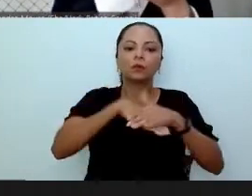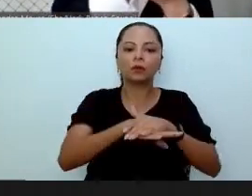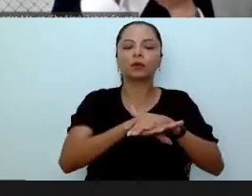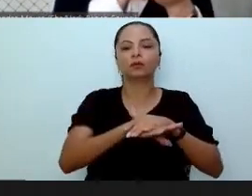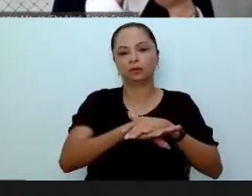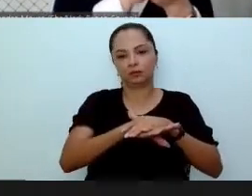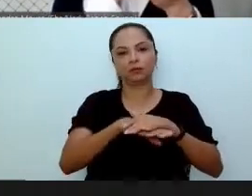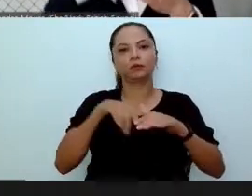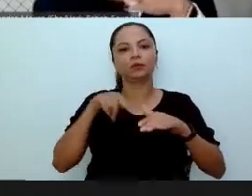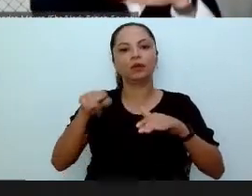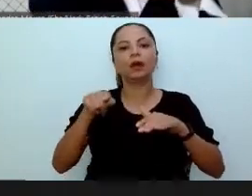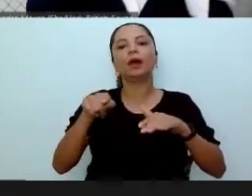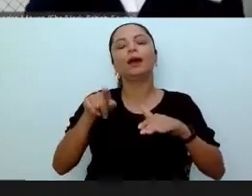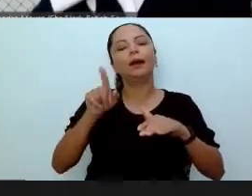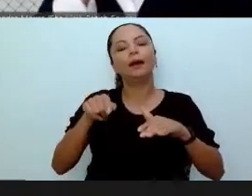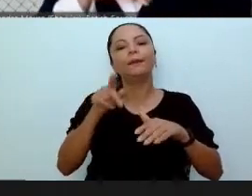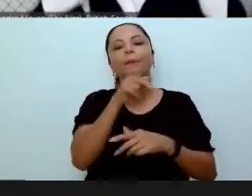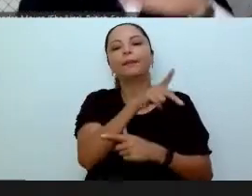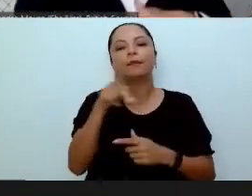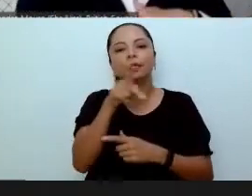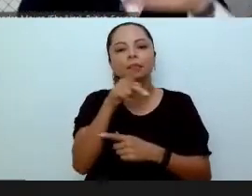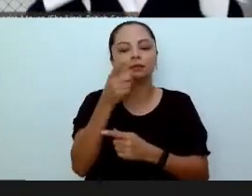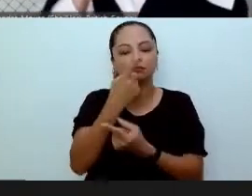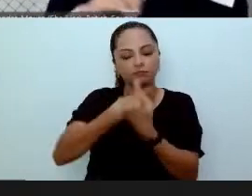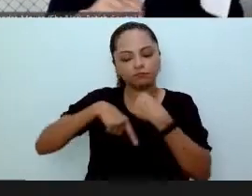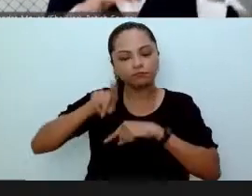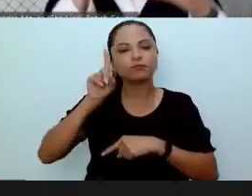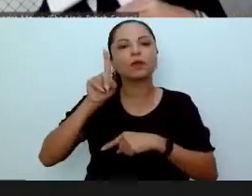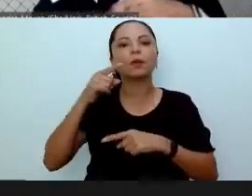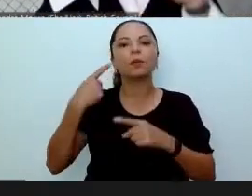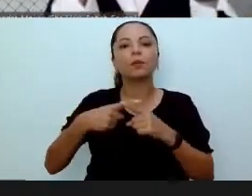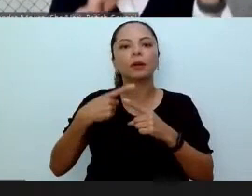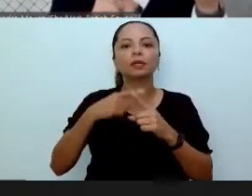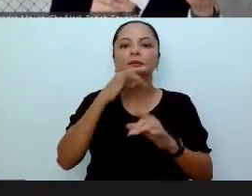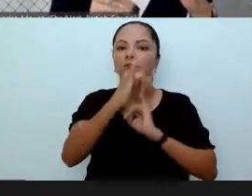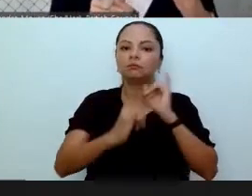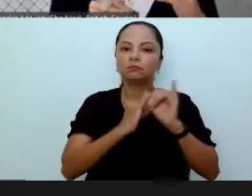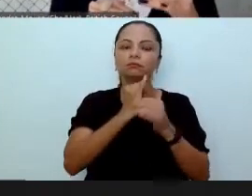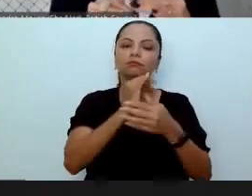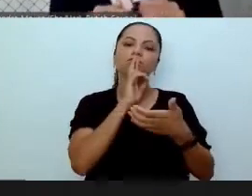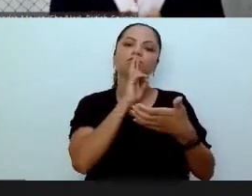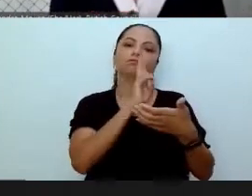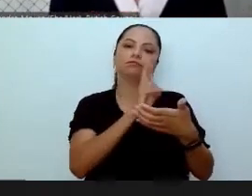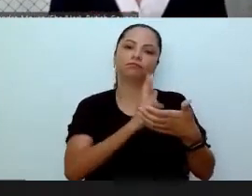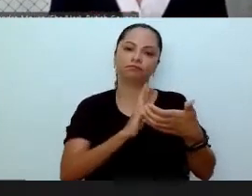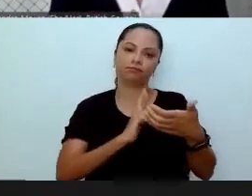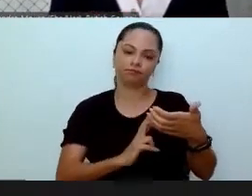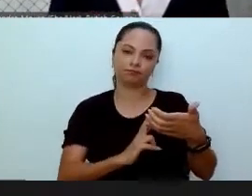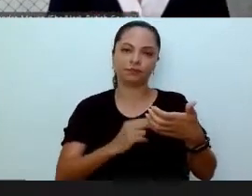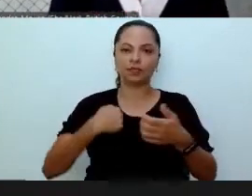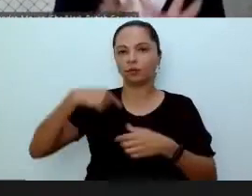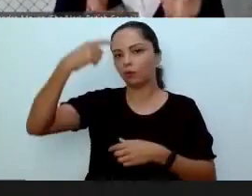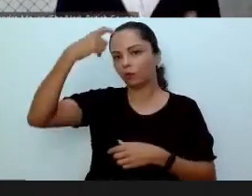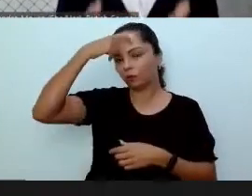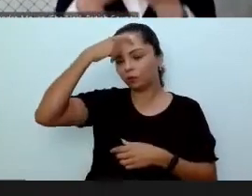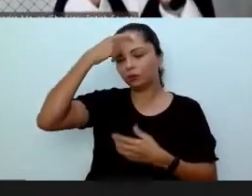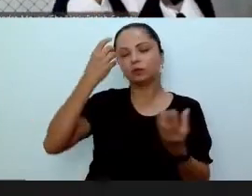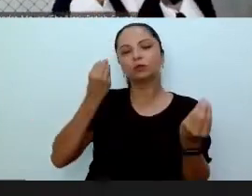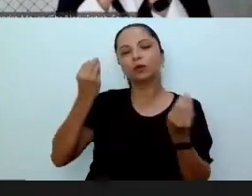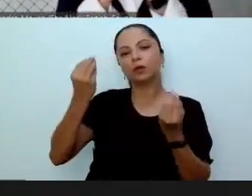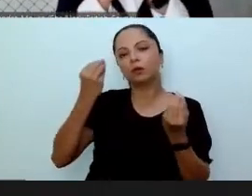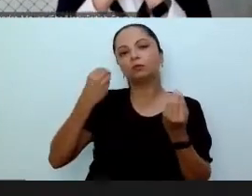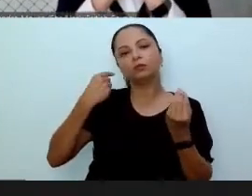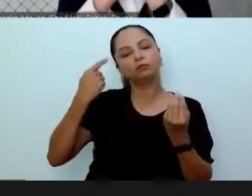notes about which level of awareness that you have for each one of the skills. And we're